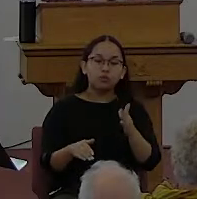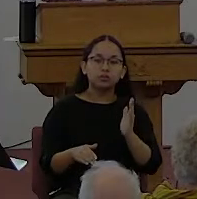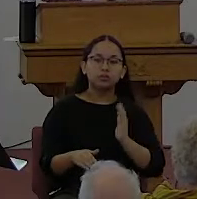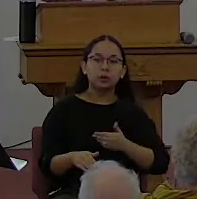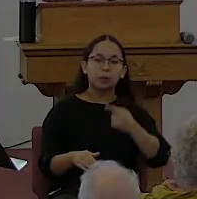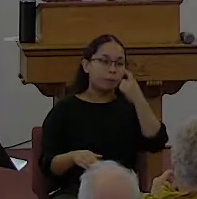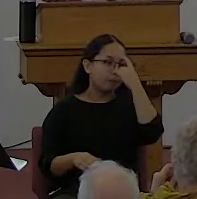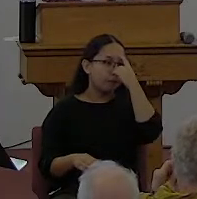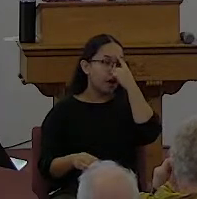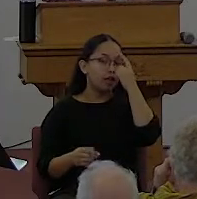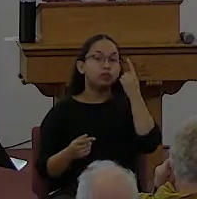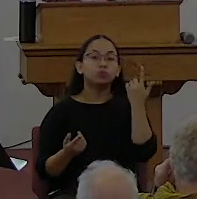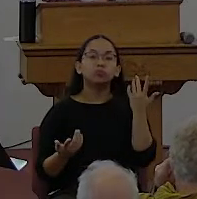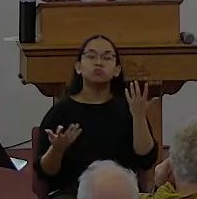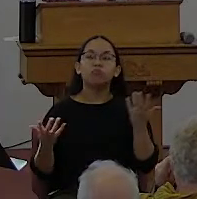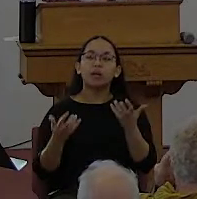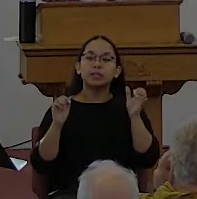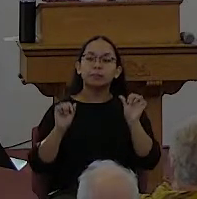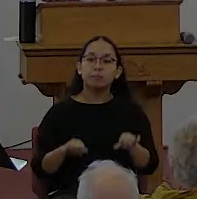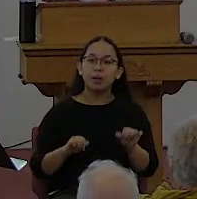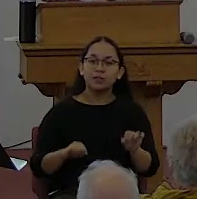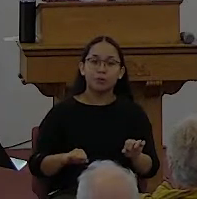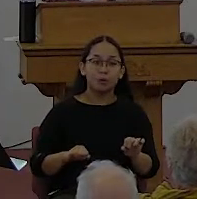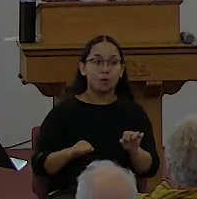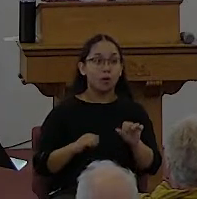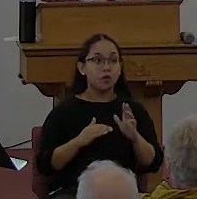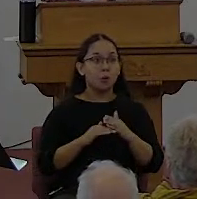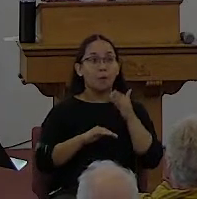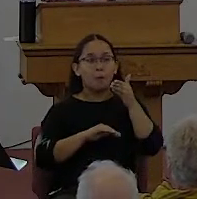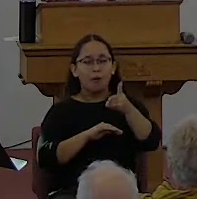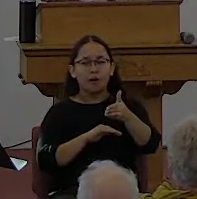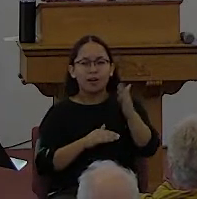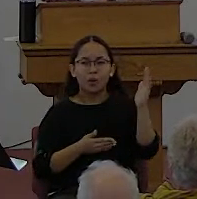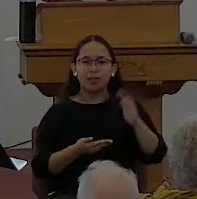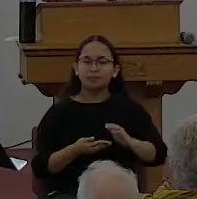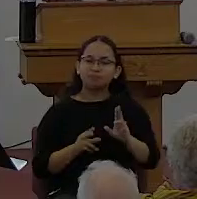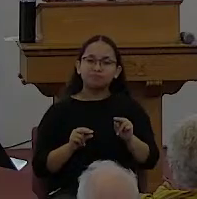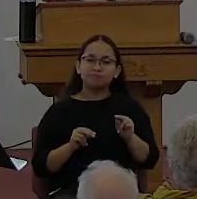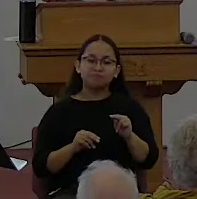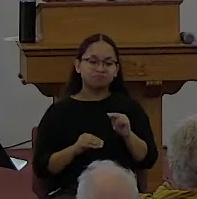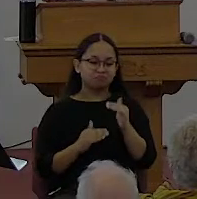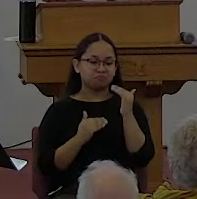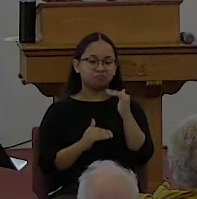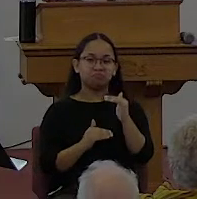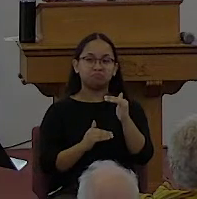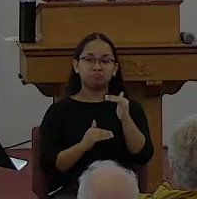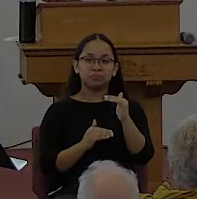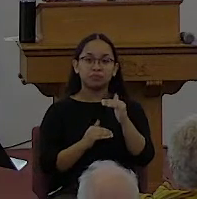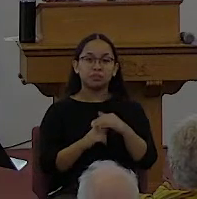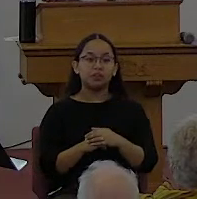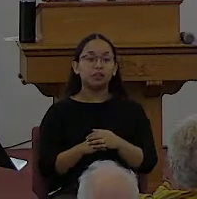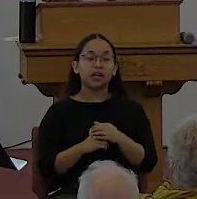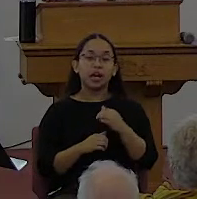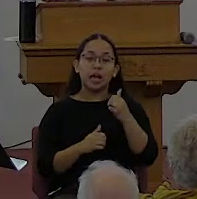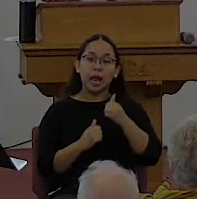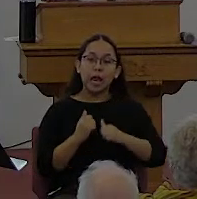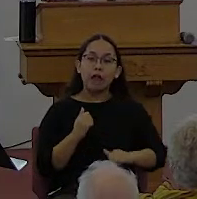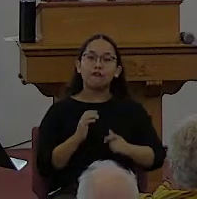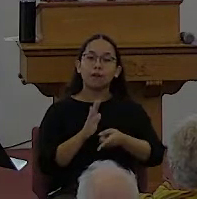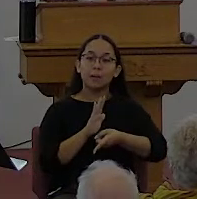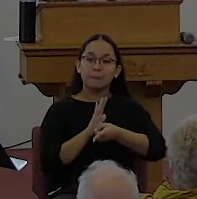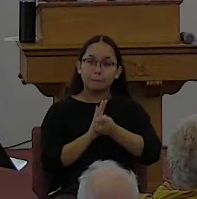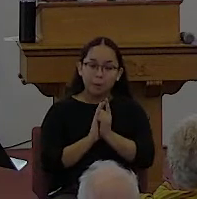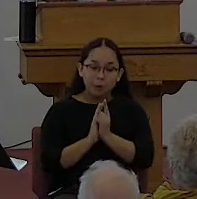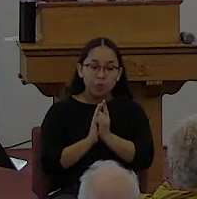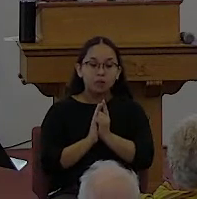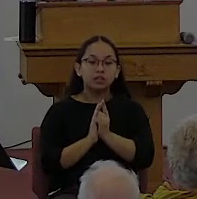possible. No more, no less, thereby filling each moment with conscious,